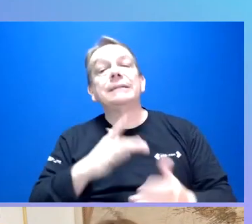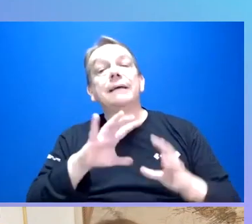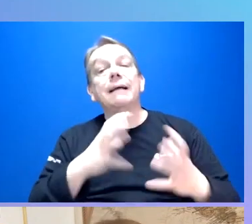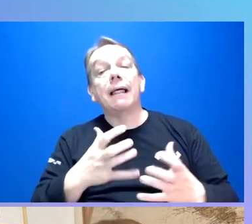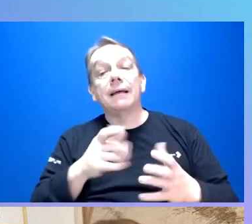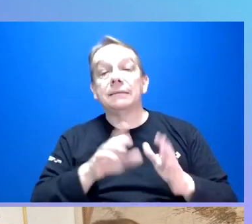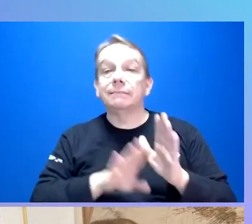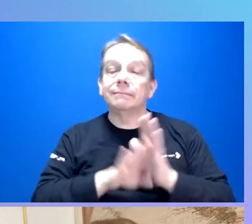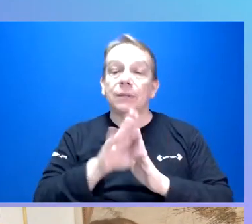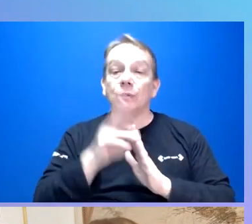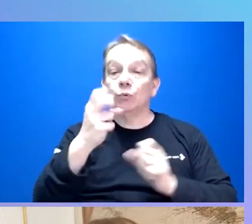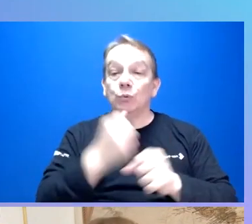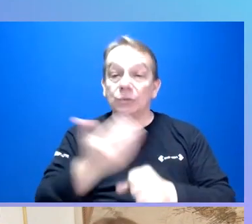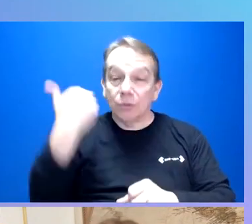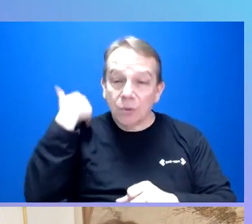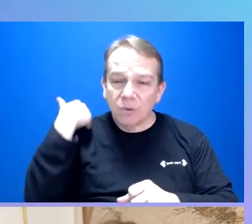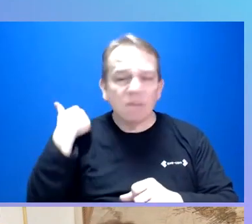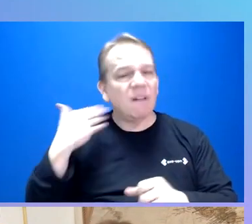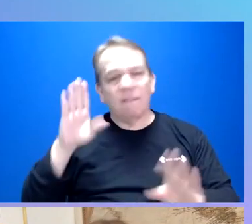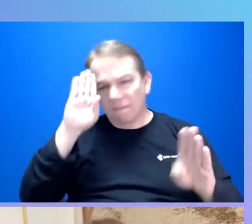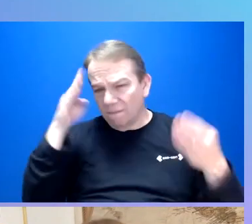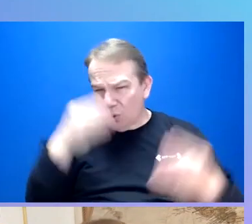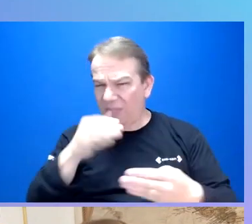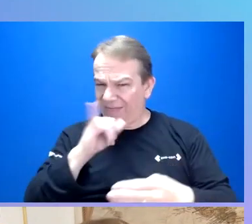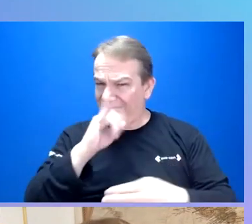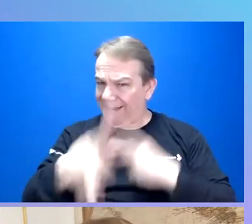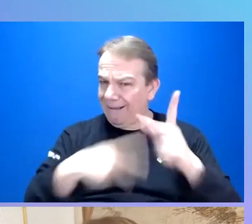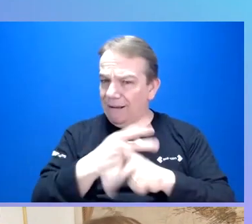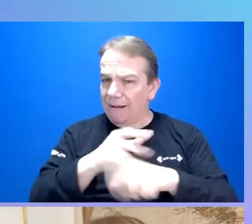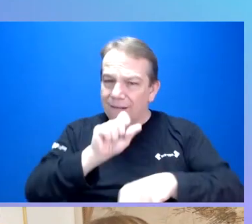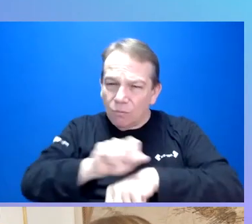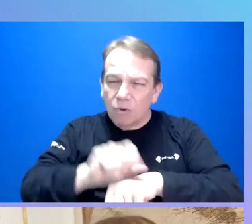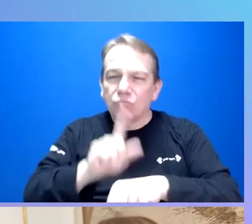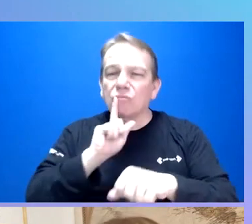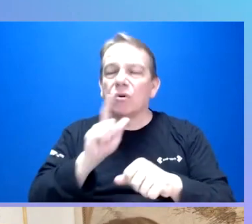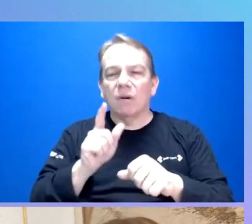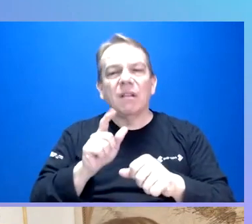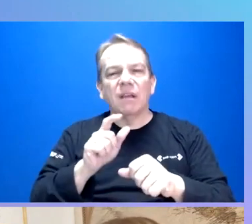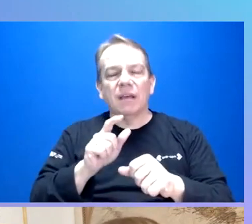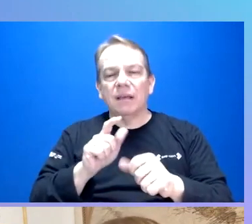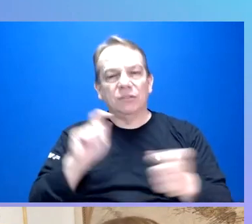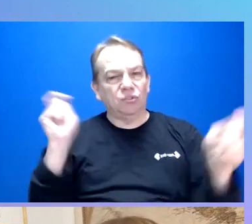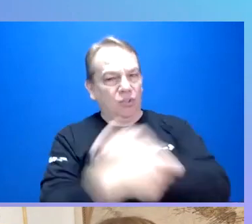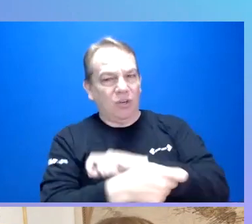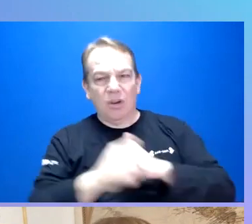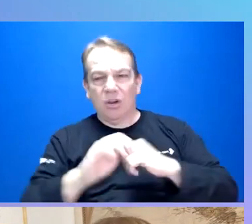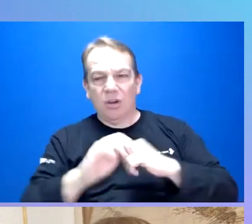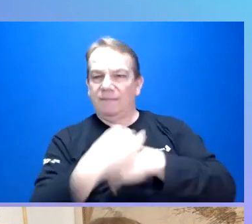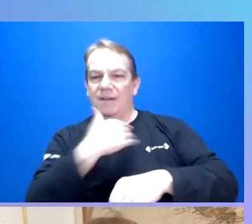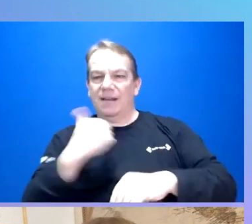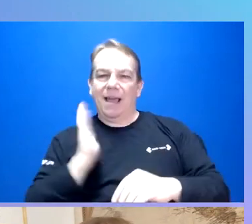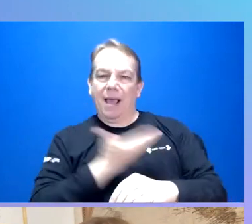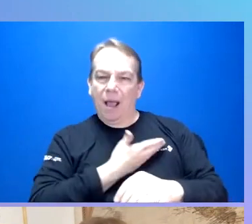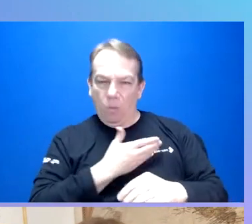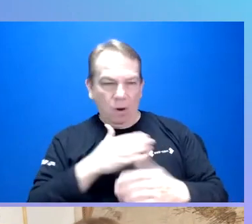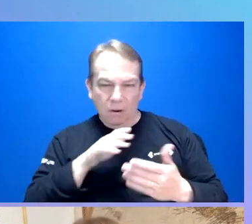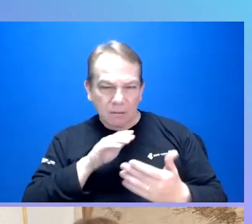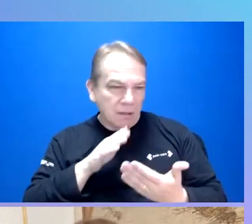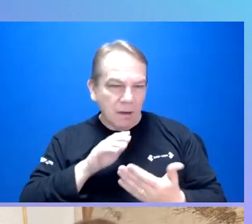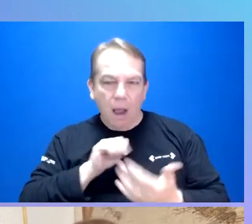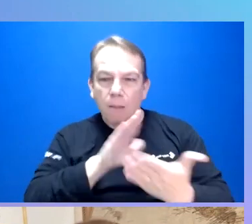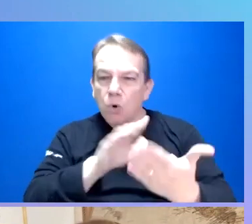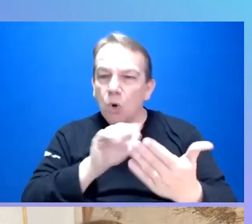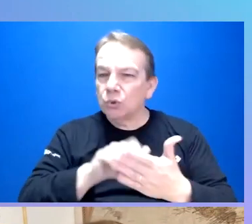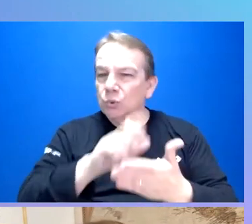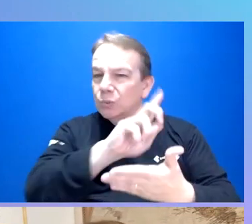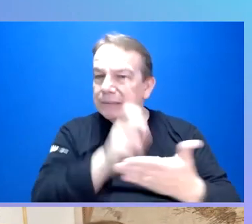and it's entirely dedicated to this work. It's really expanded how we approach accessible design at the Ability Project through